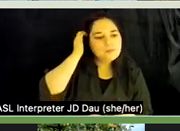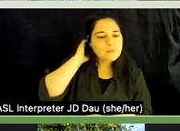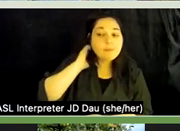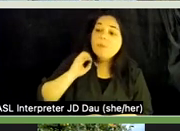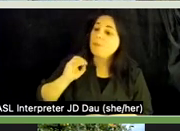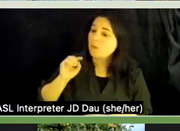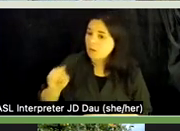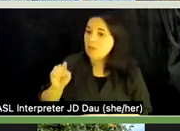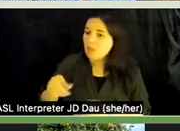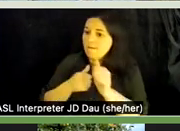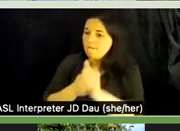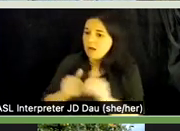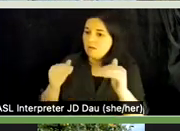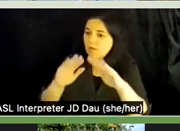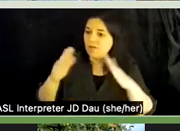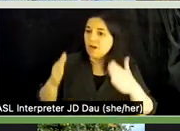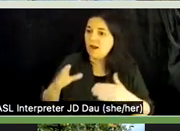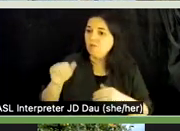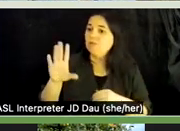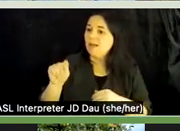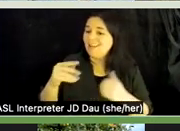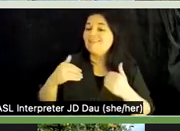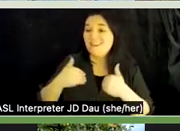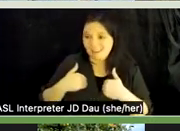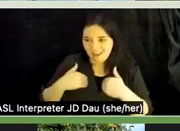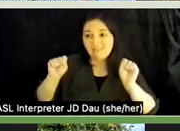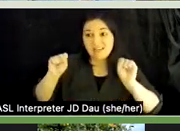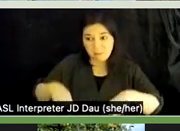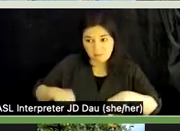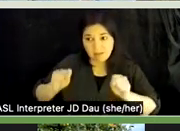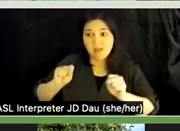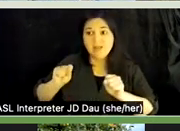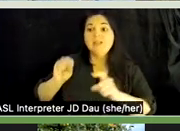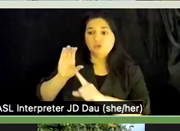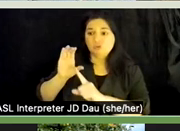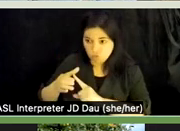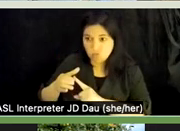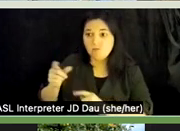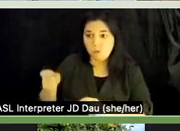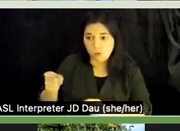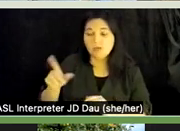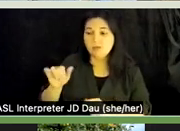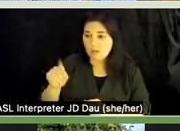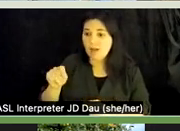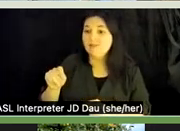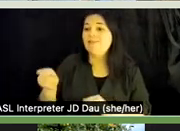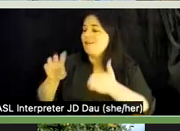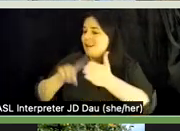Housing Act, the enforcement powers to receive,